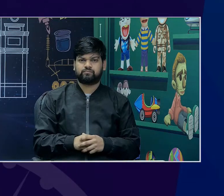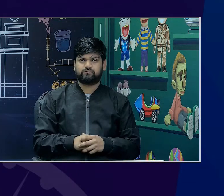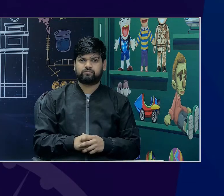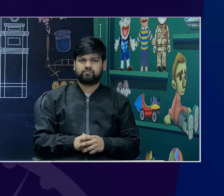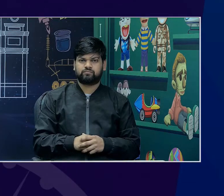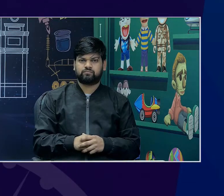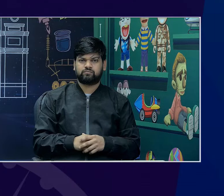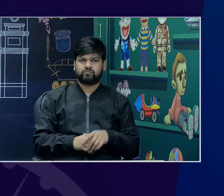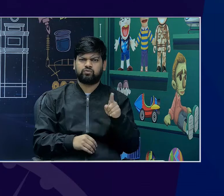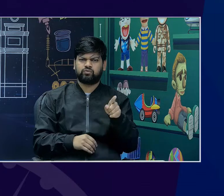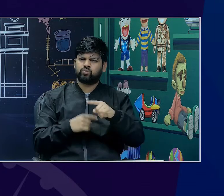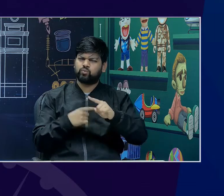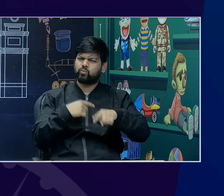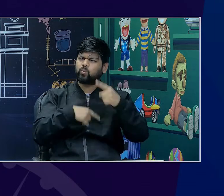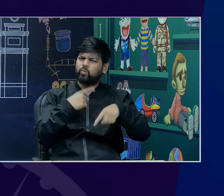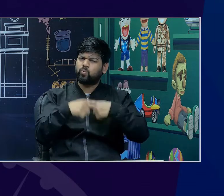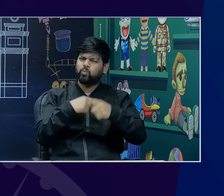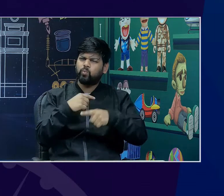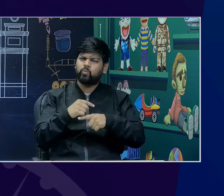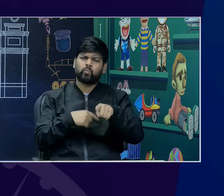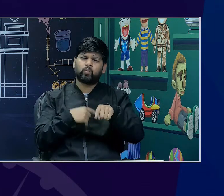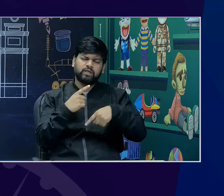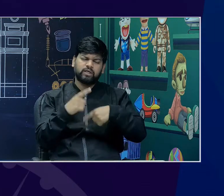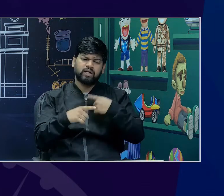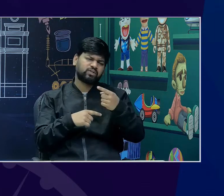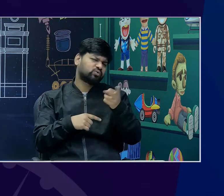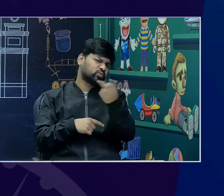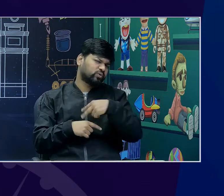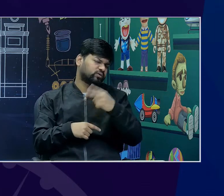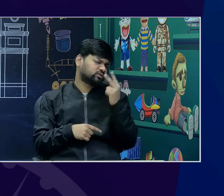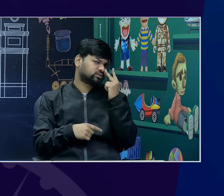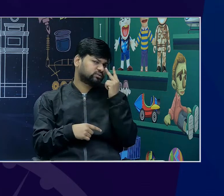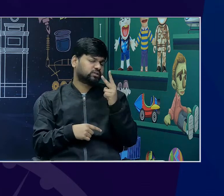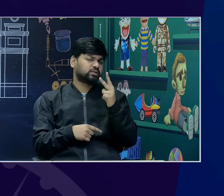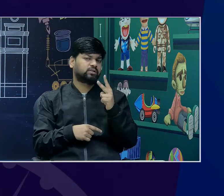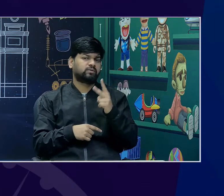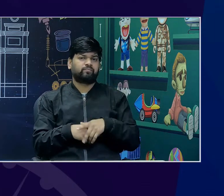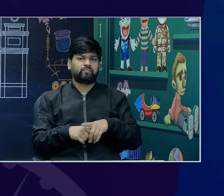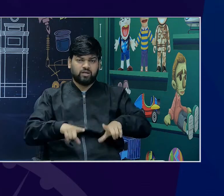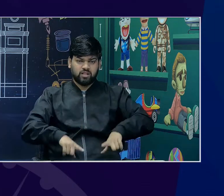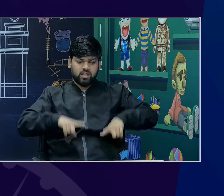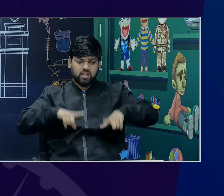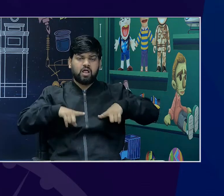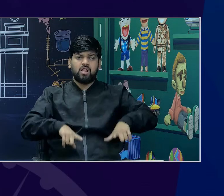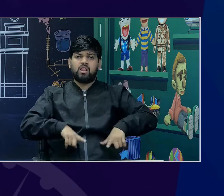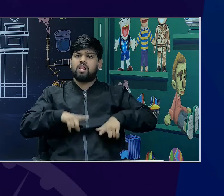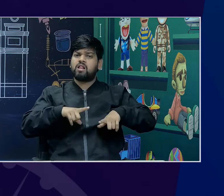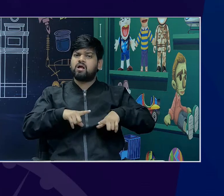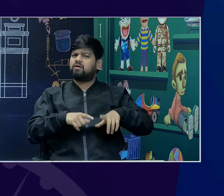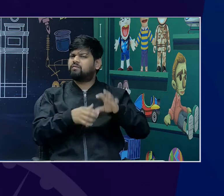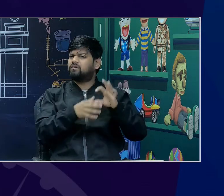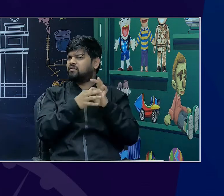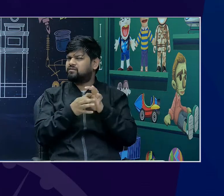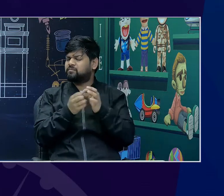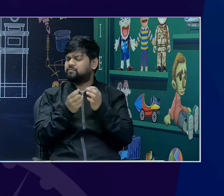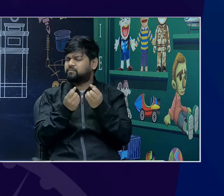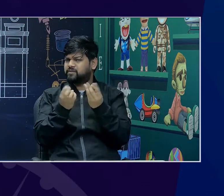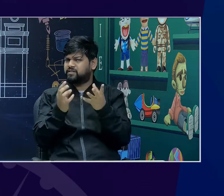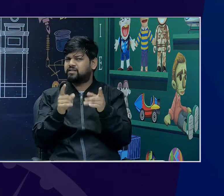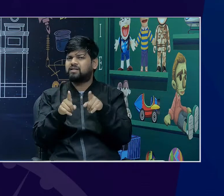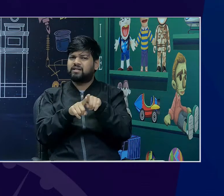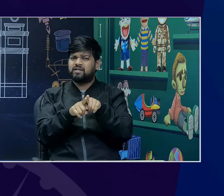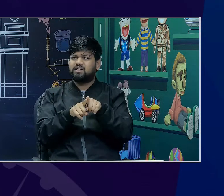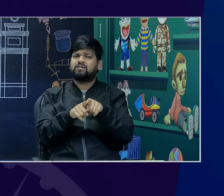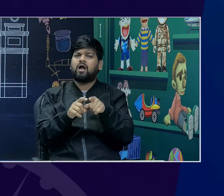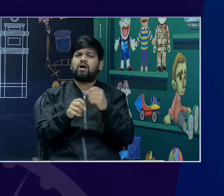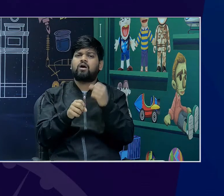our daily life and even in schools. So if you look at the midday meal program that schools are giving to students as